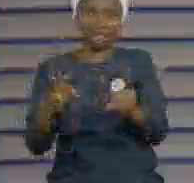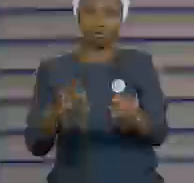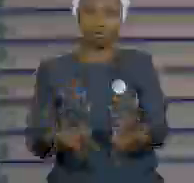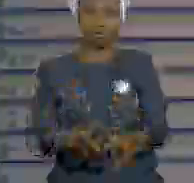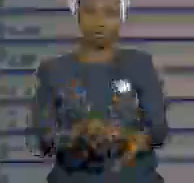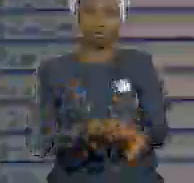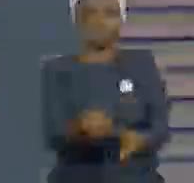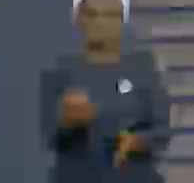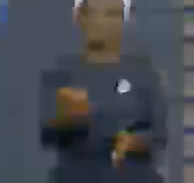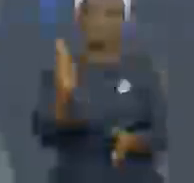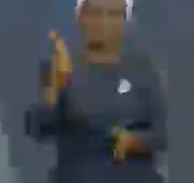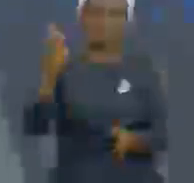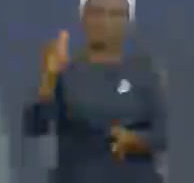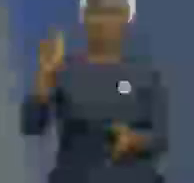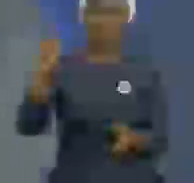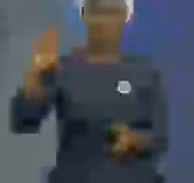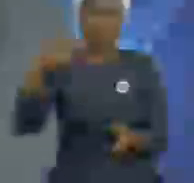out.